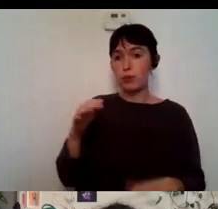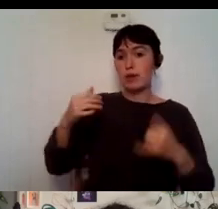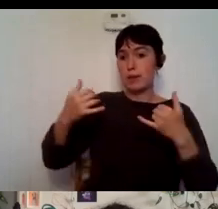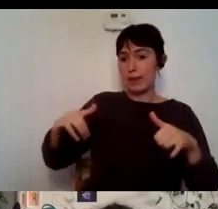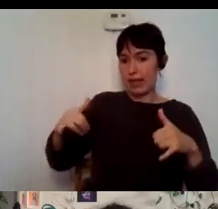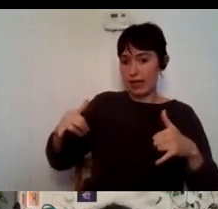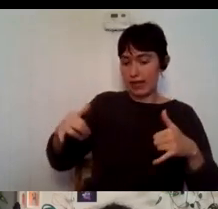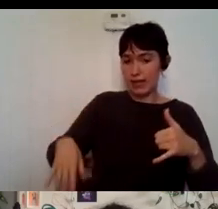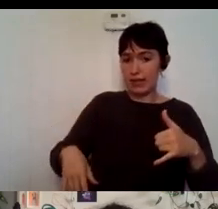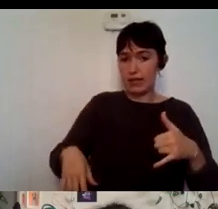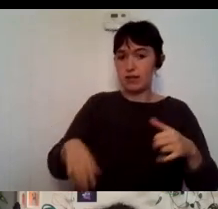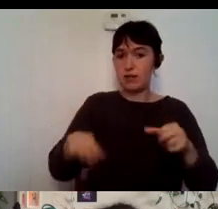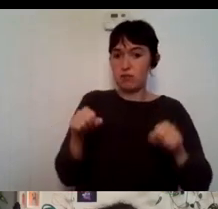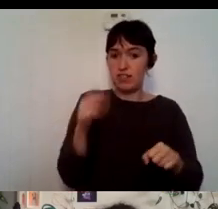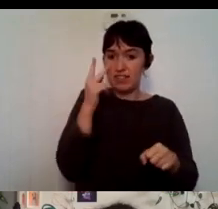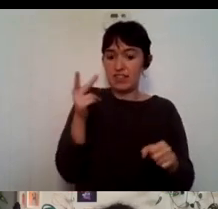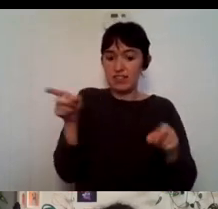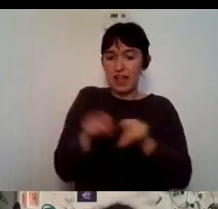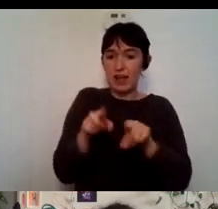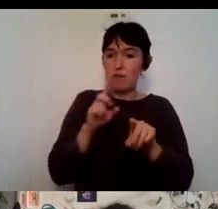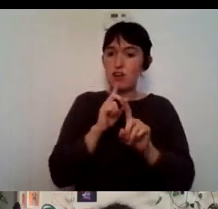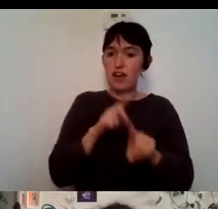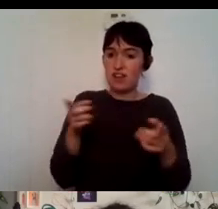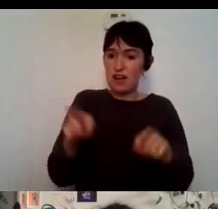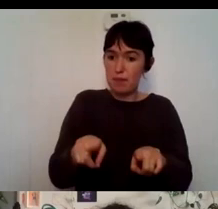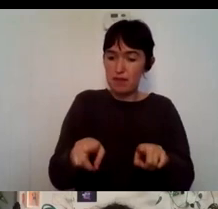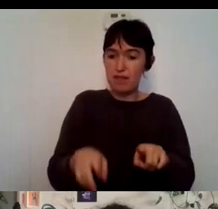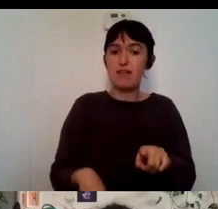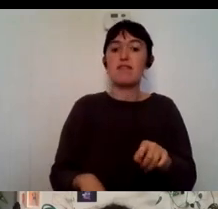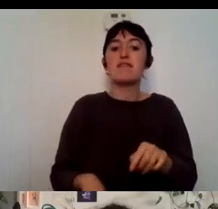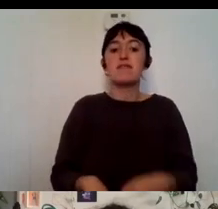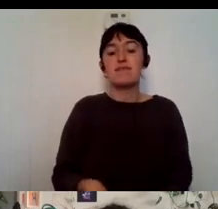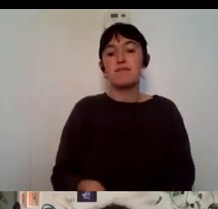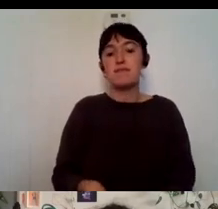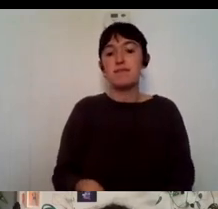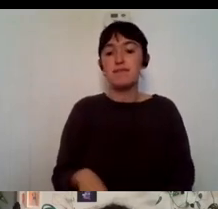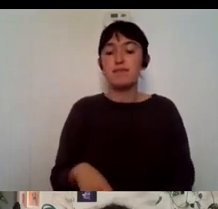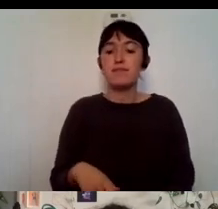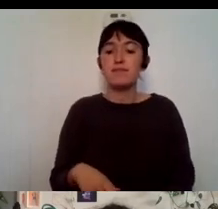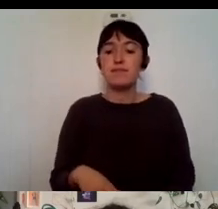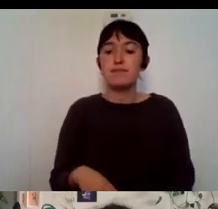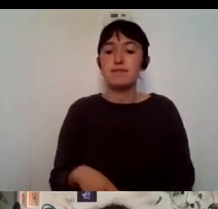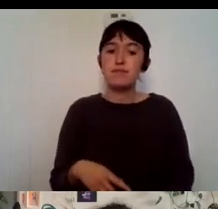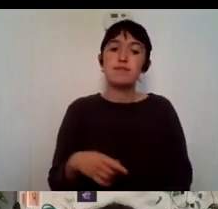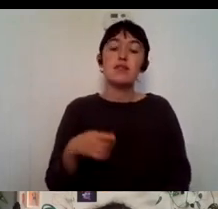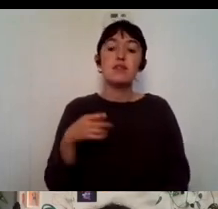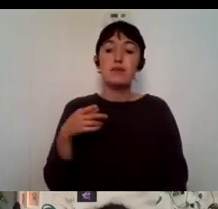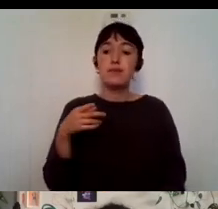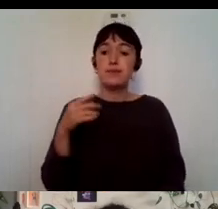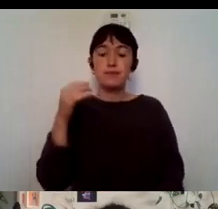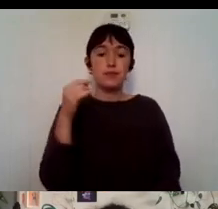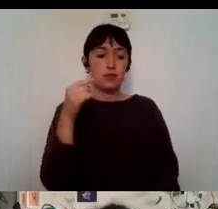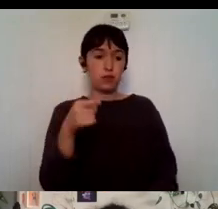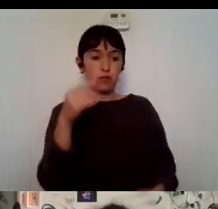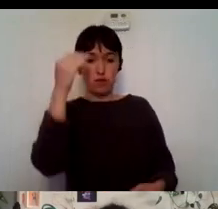orange, that's when you observe. So at one level, you know when someone else has won and lost to the